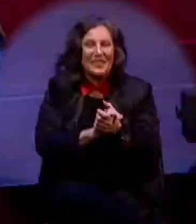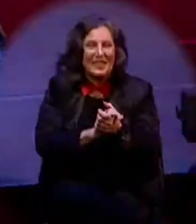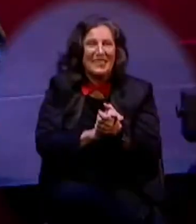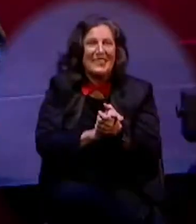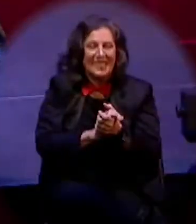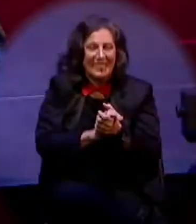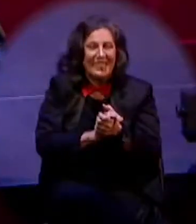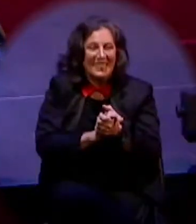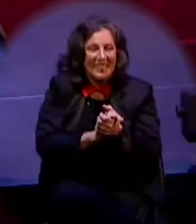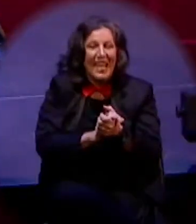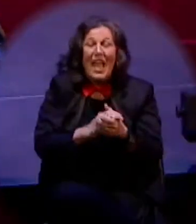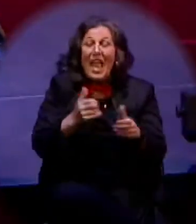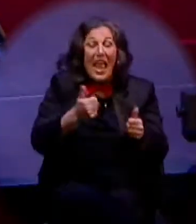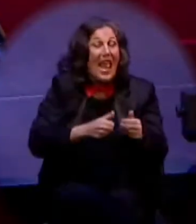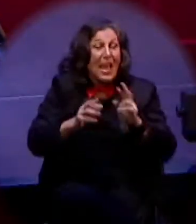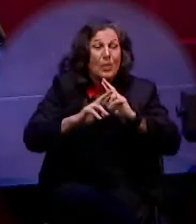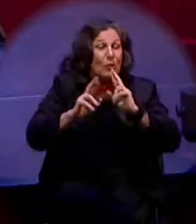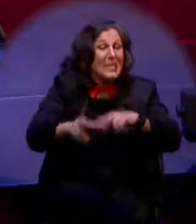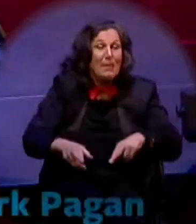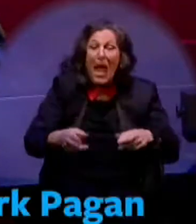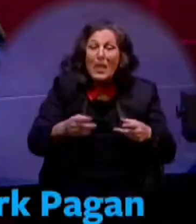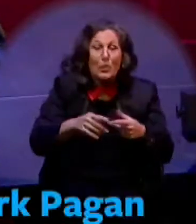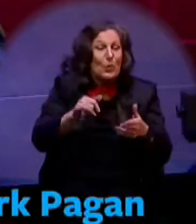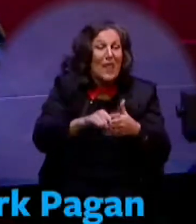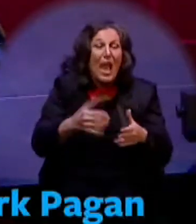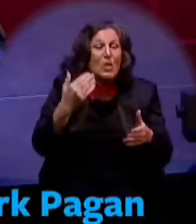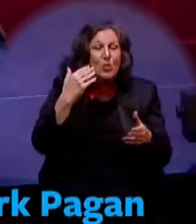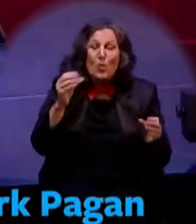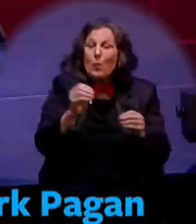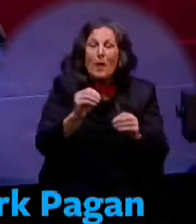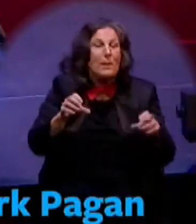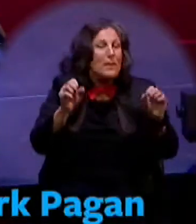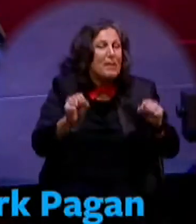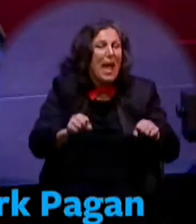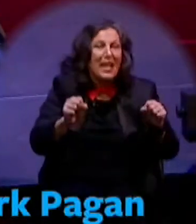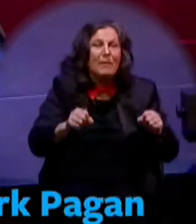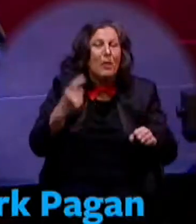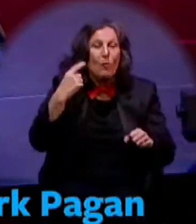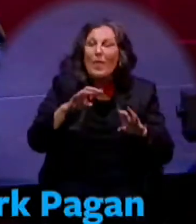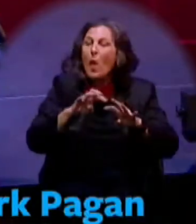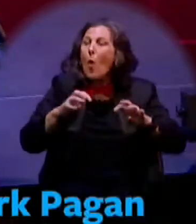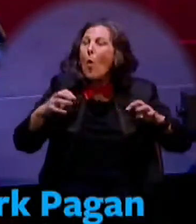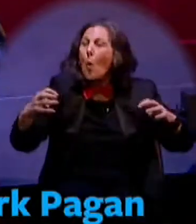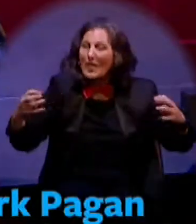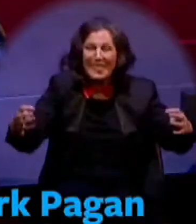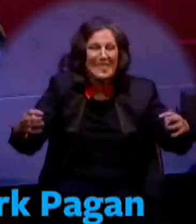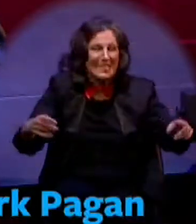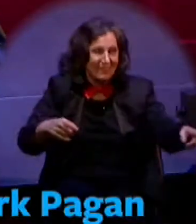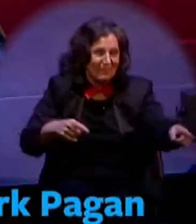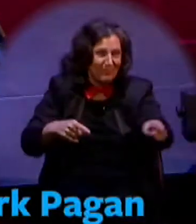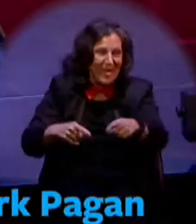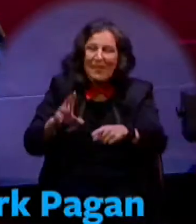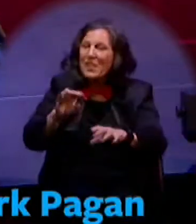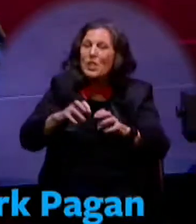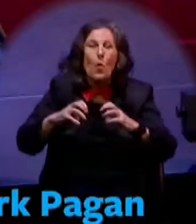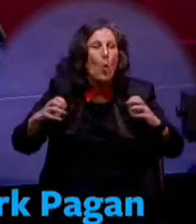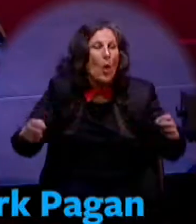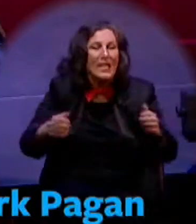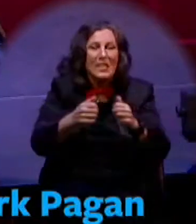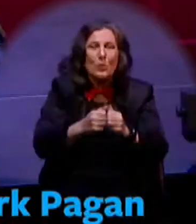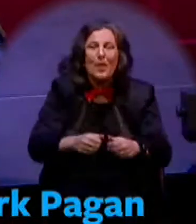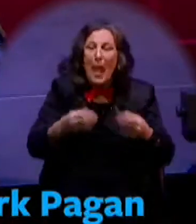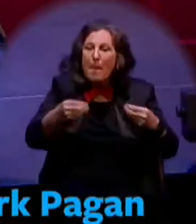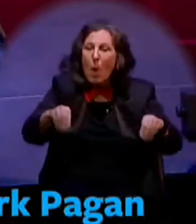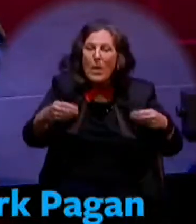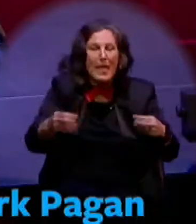Kind of in the response to that, you know that none of this would be possible without the audience. Absolutely. And there's no audience without